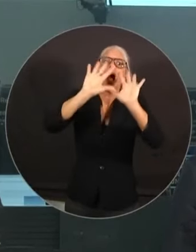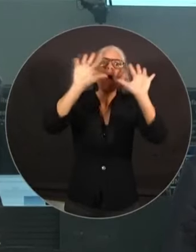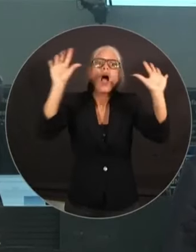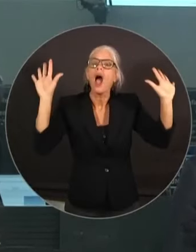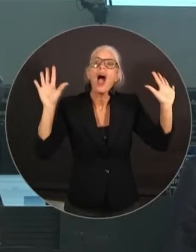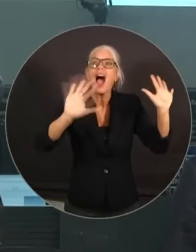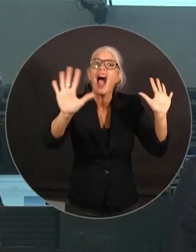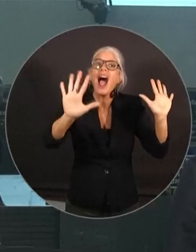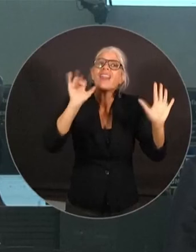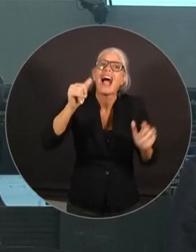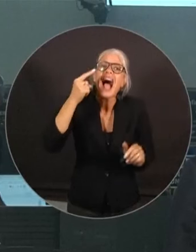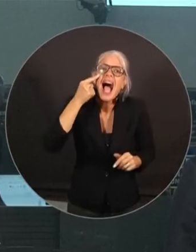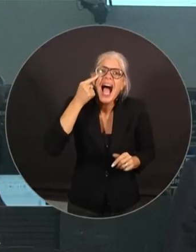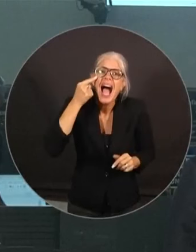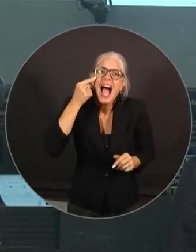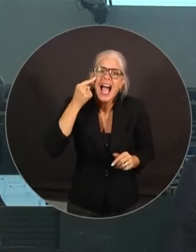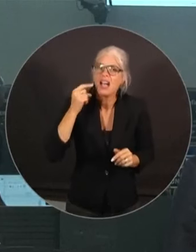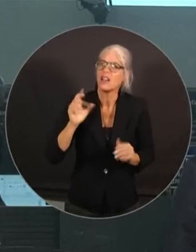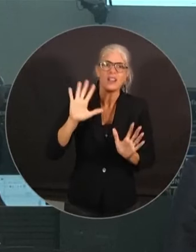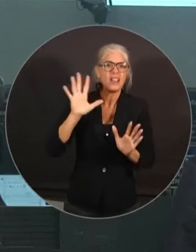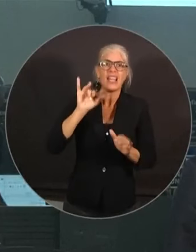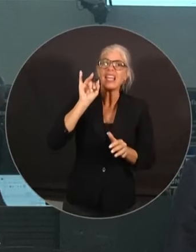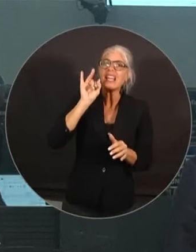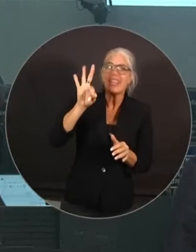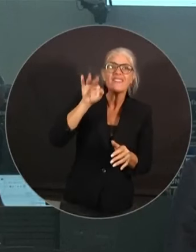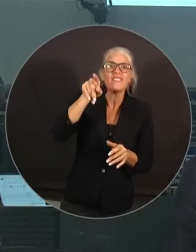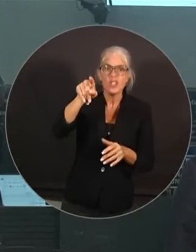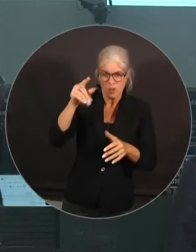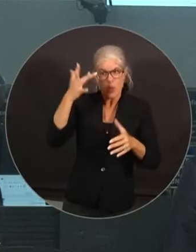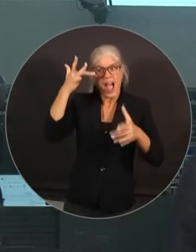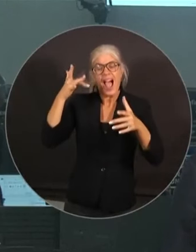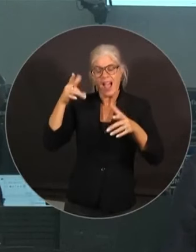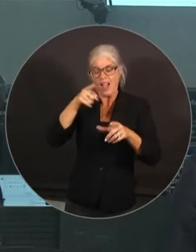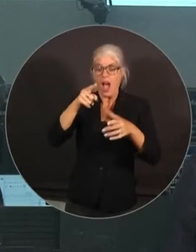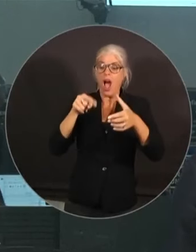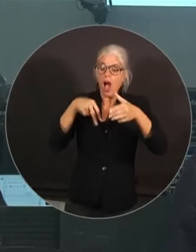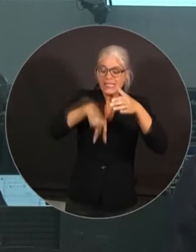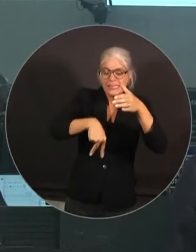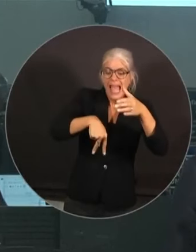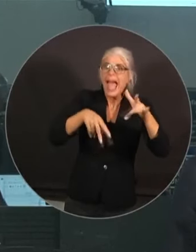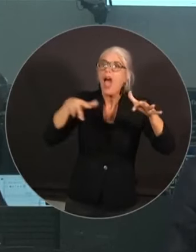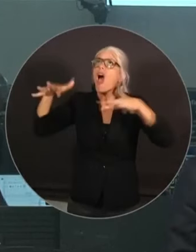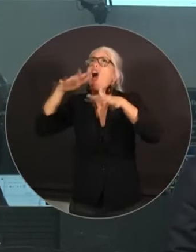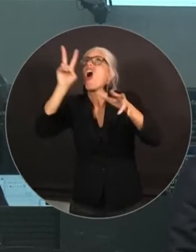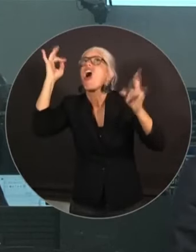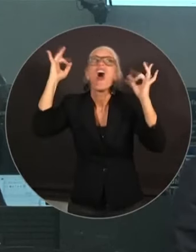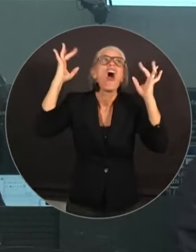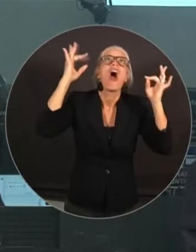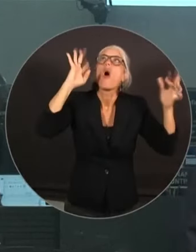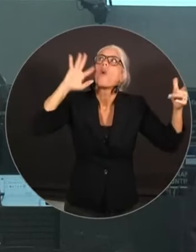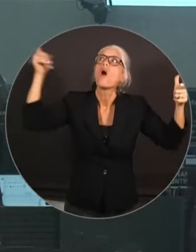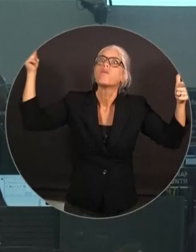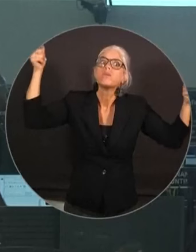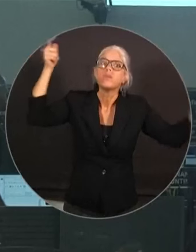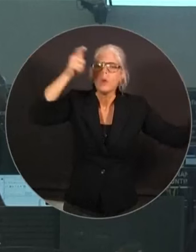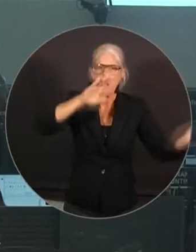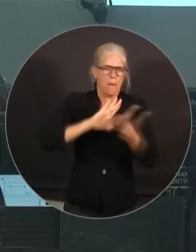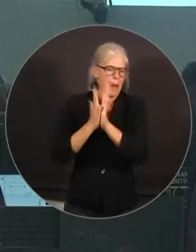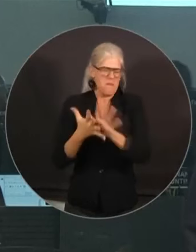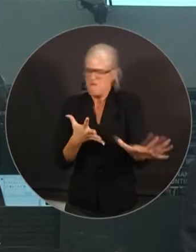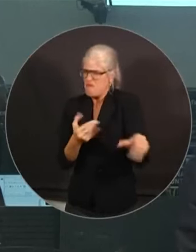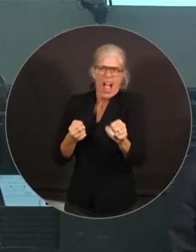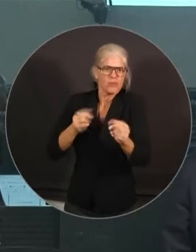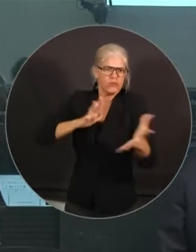please do not go outside. That eye wall is going to close on the backside momentarily, probably within the next 15 to 30 minutes